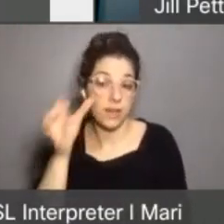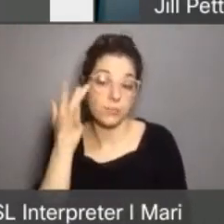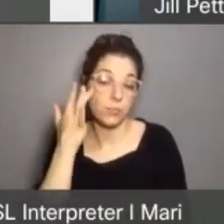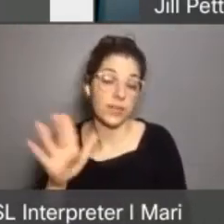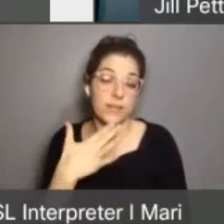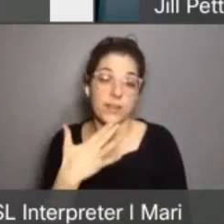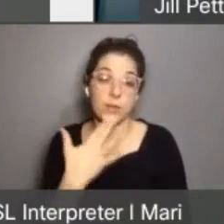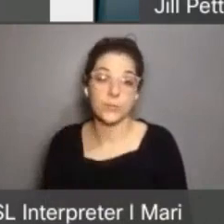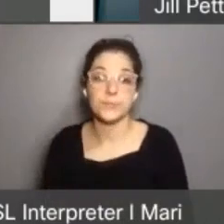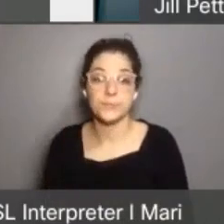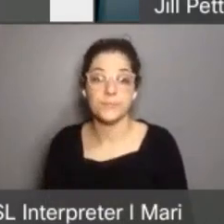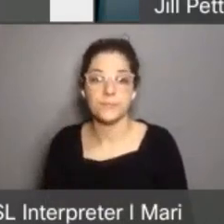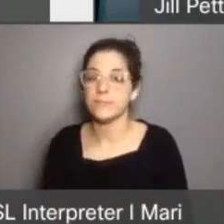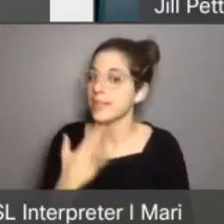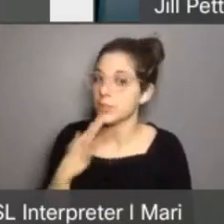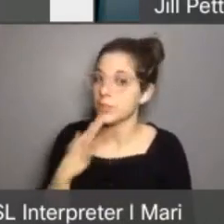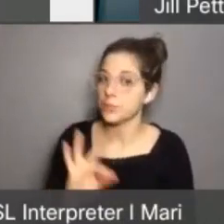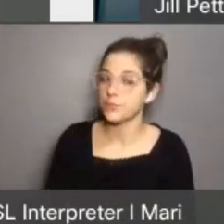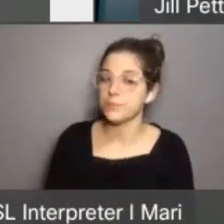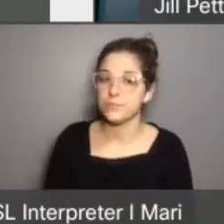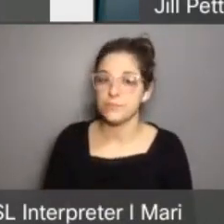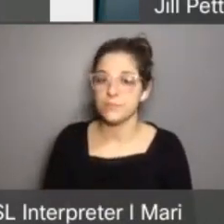you. Well, thank you.